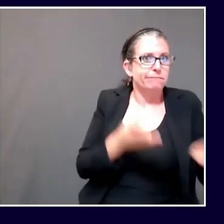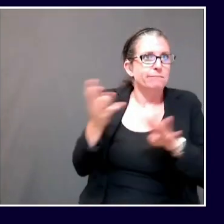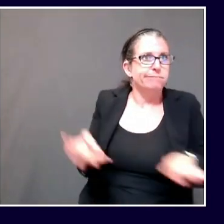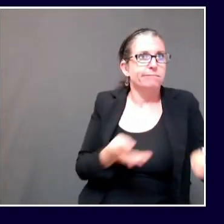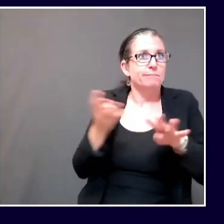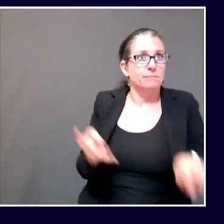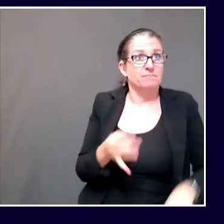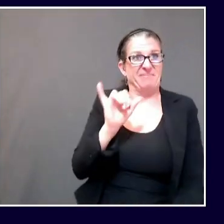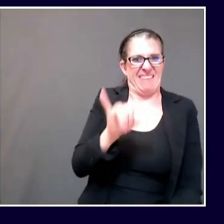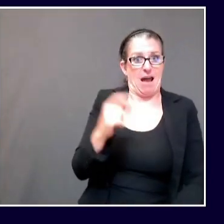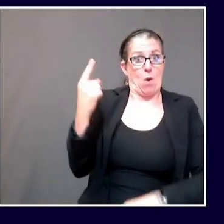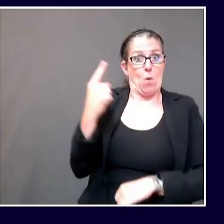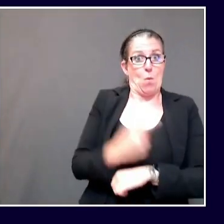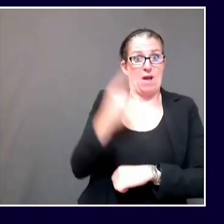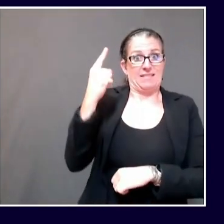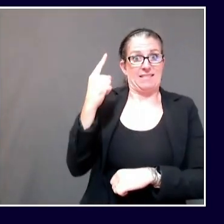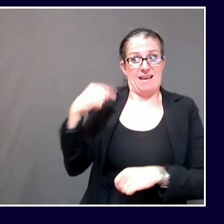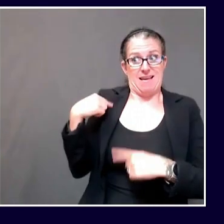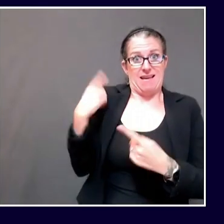rate was